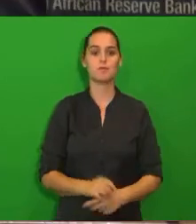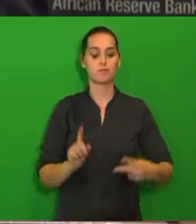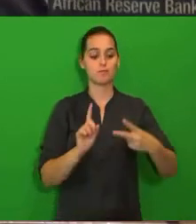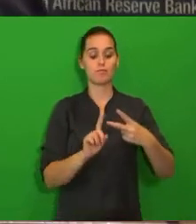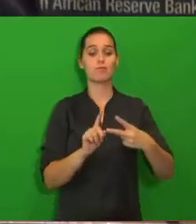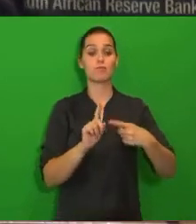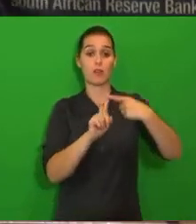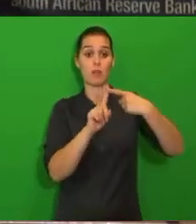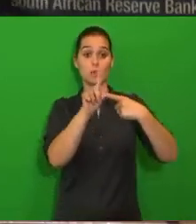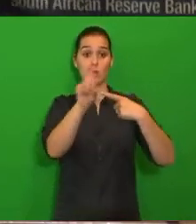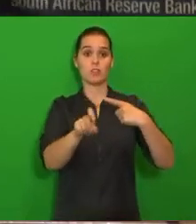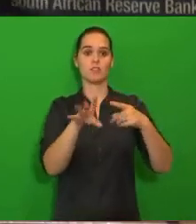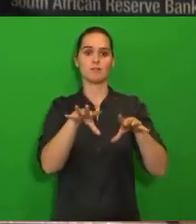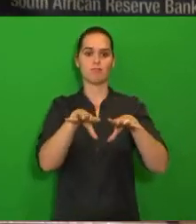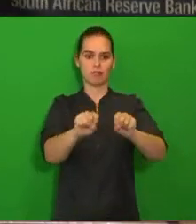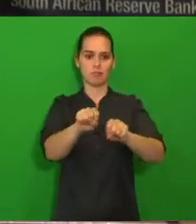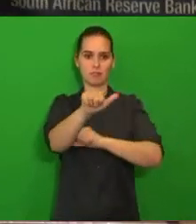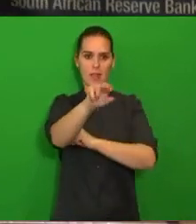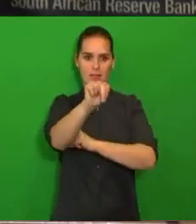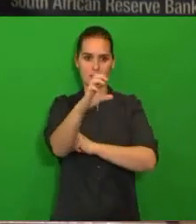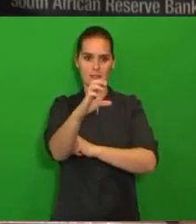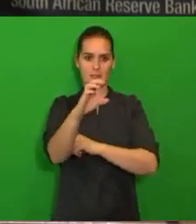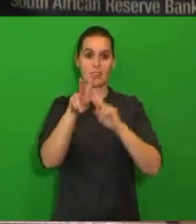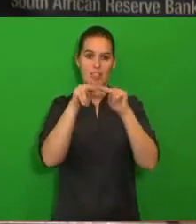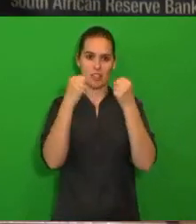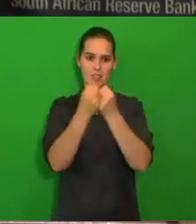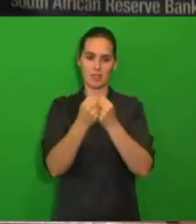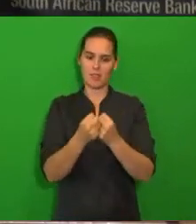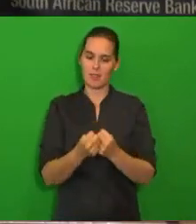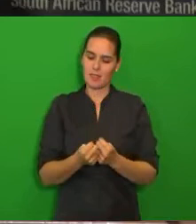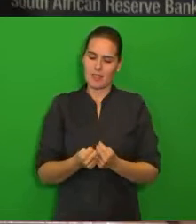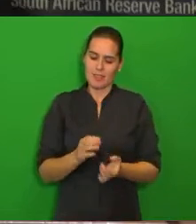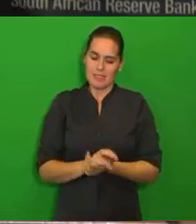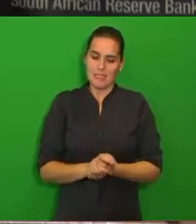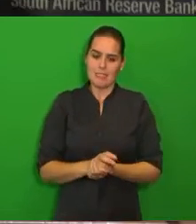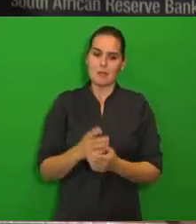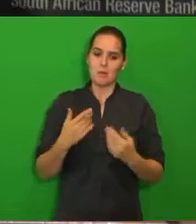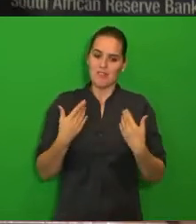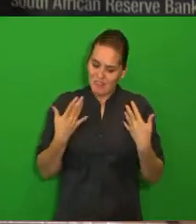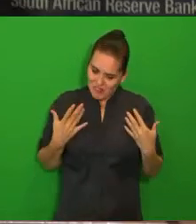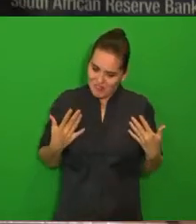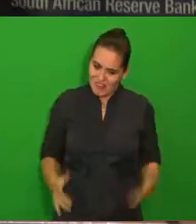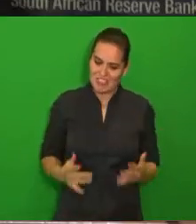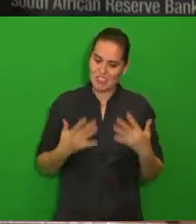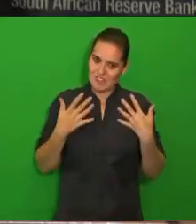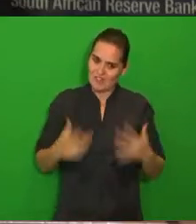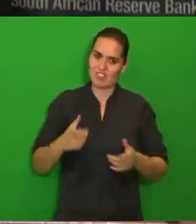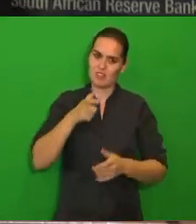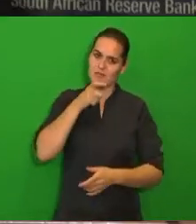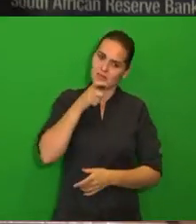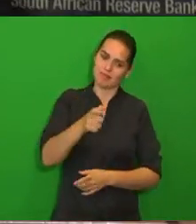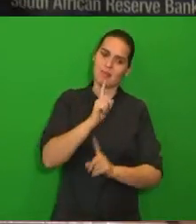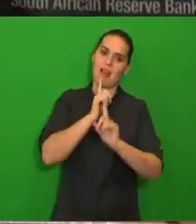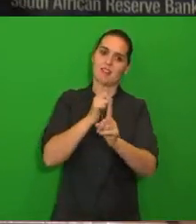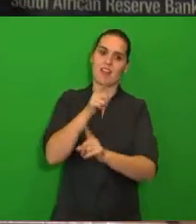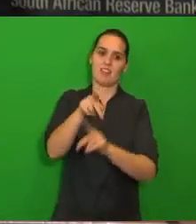Nationalization of the SARB. We have said everything that ought to be said about this